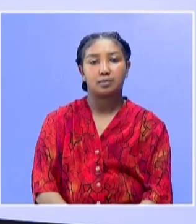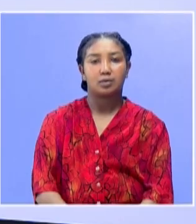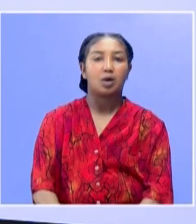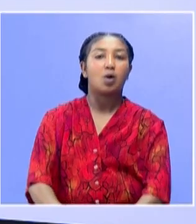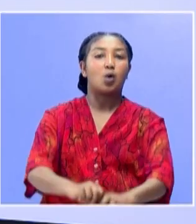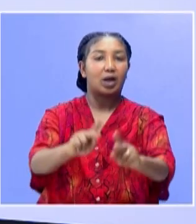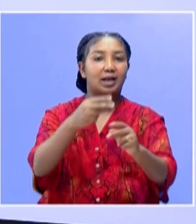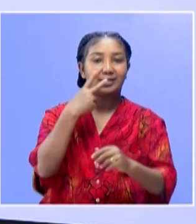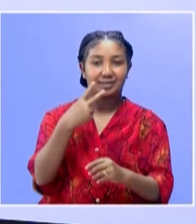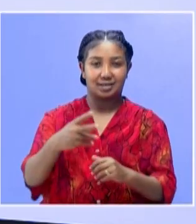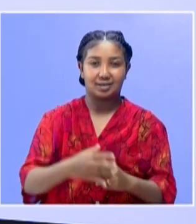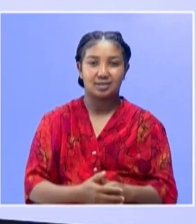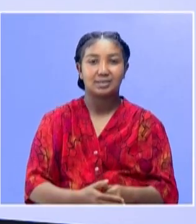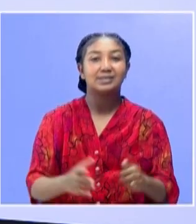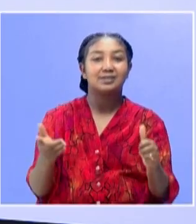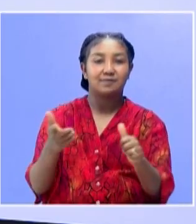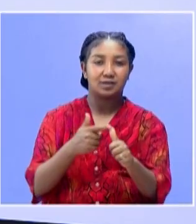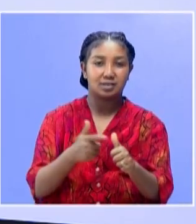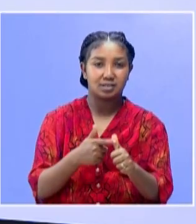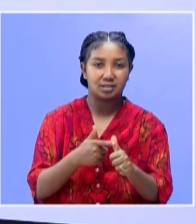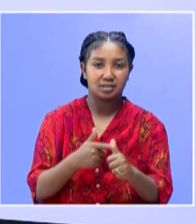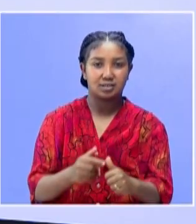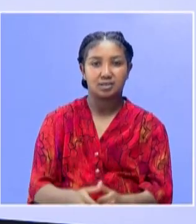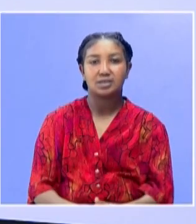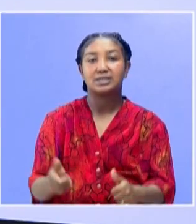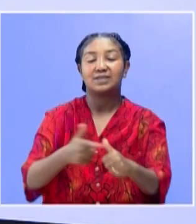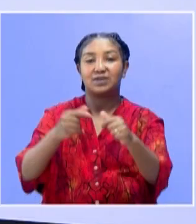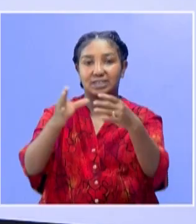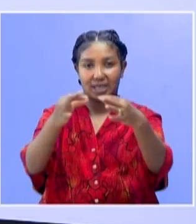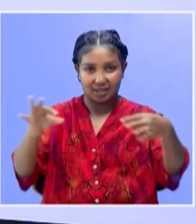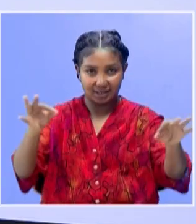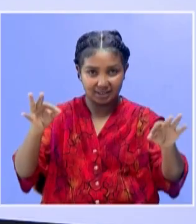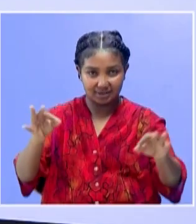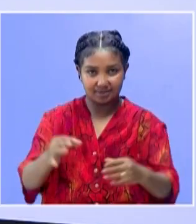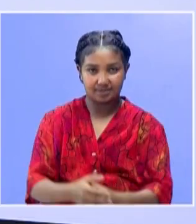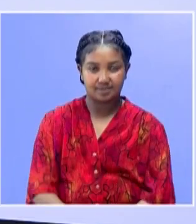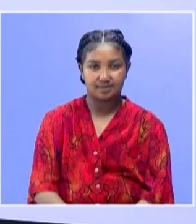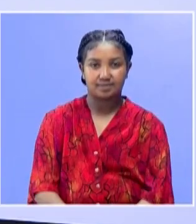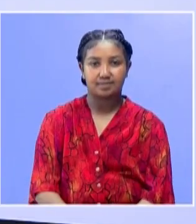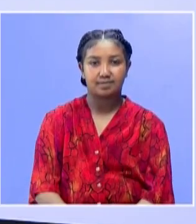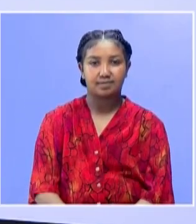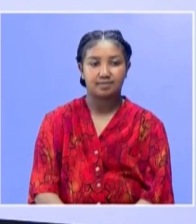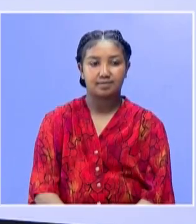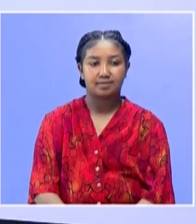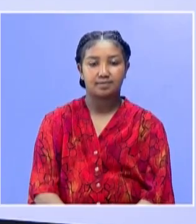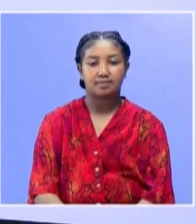Okay, let's see. The first sentence, yeah?